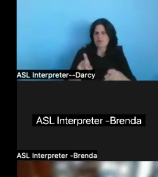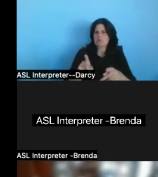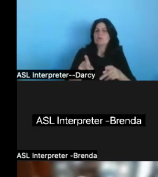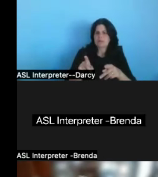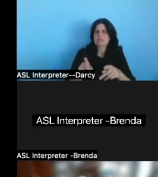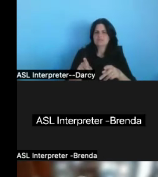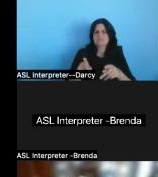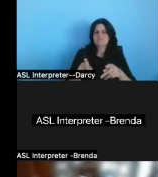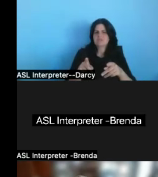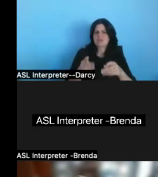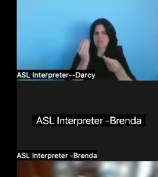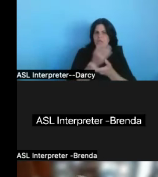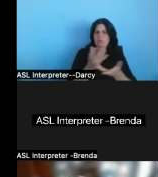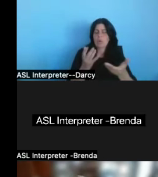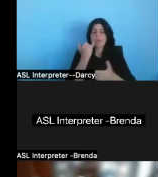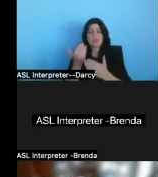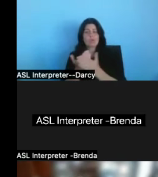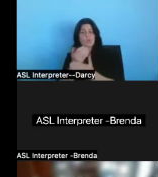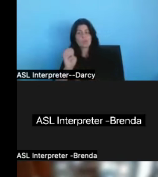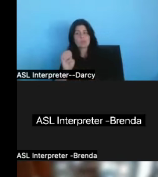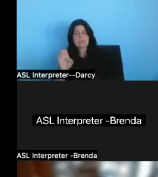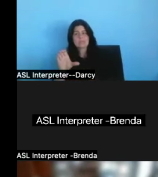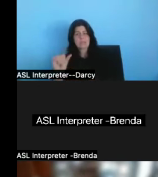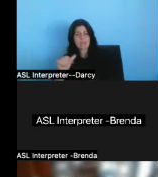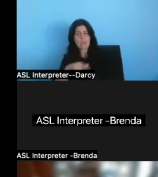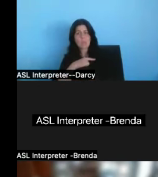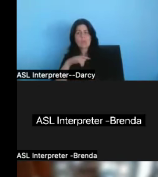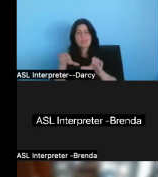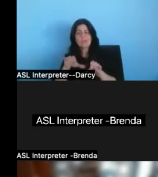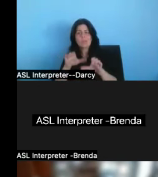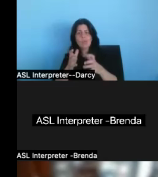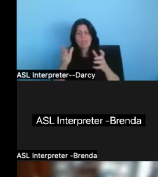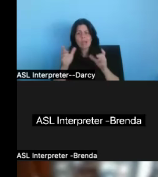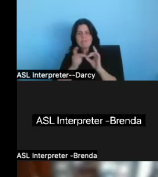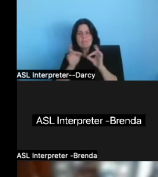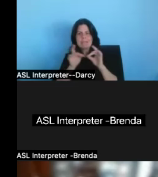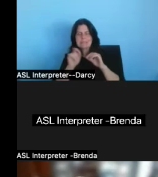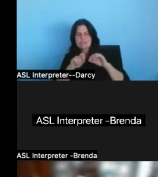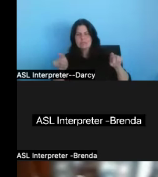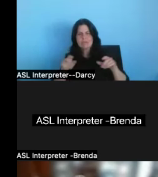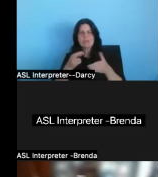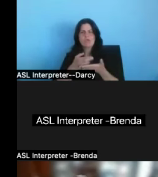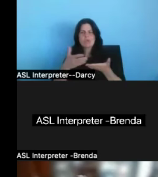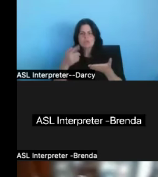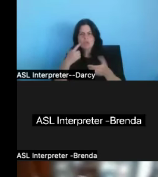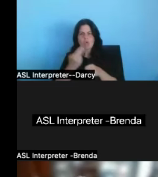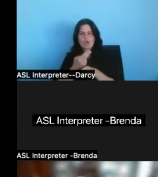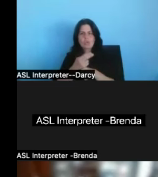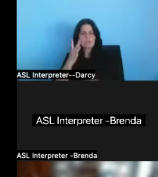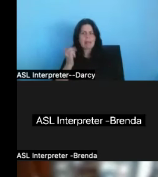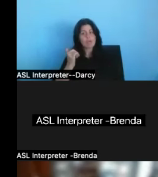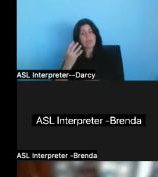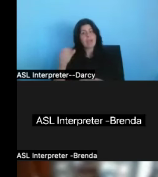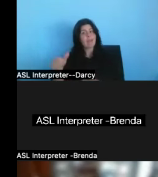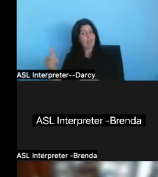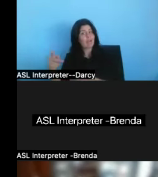For those of you who are new to ECA, we coordinate a lot of messaging and resources for use in California and beyond. We